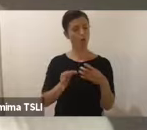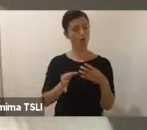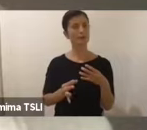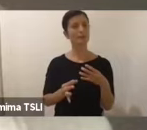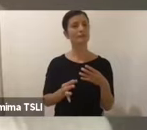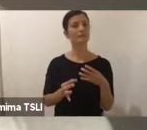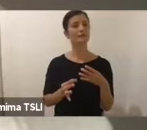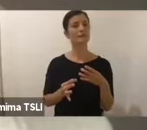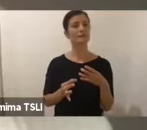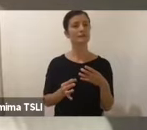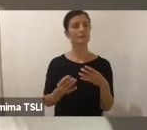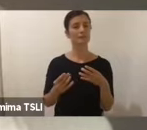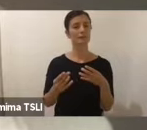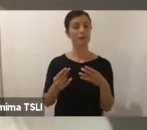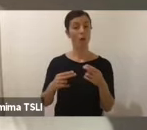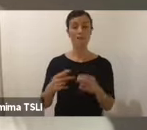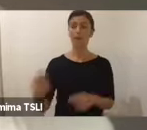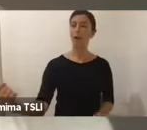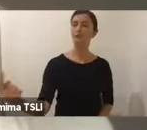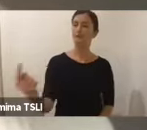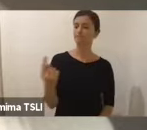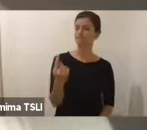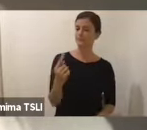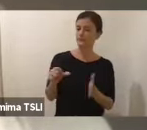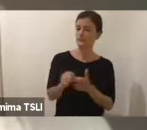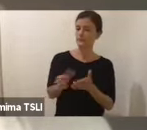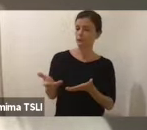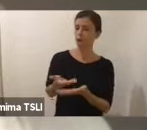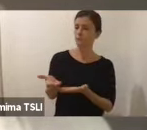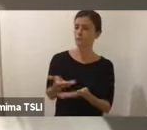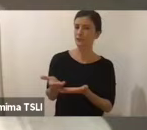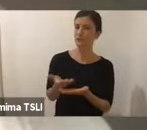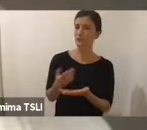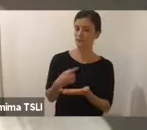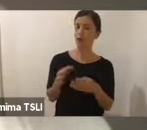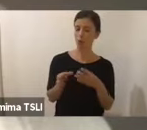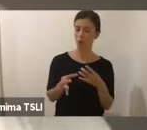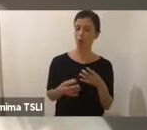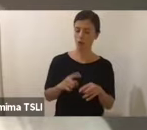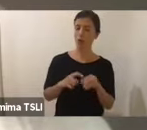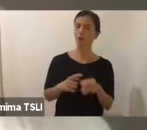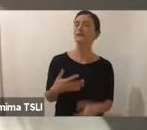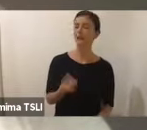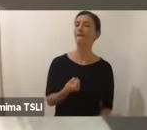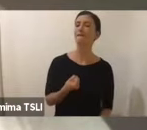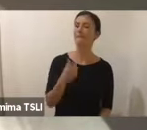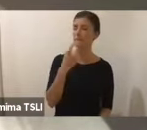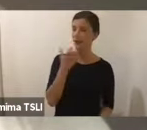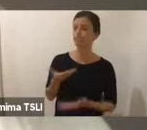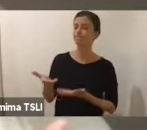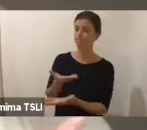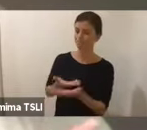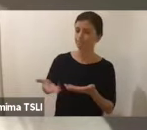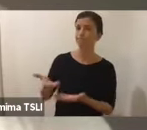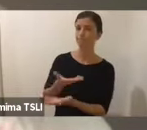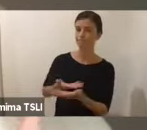someone will bring a difficult conversation to so how can we enable ourselves to be able to